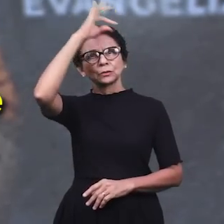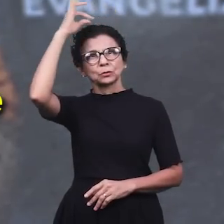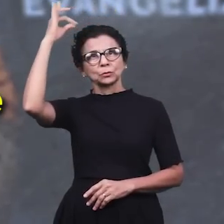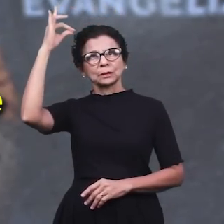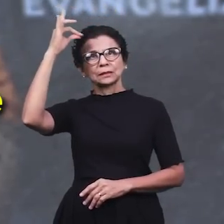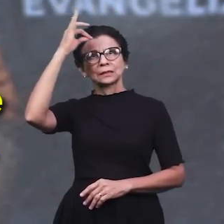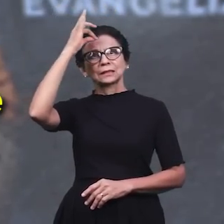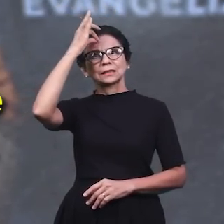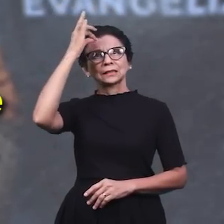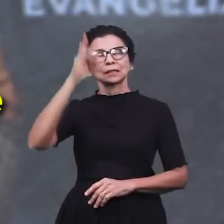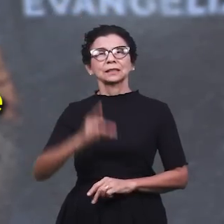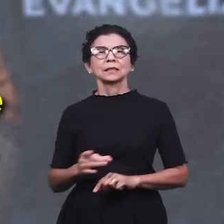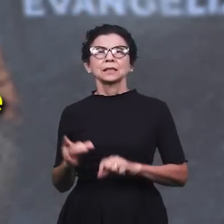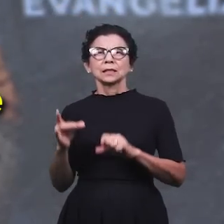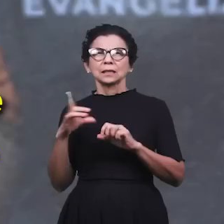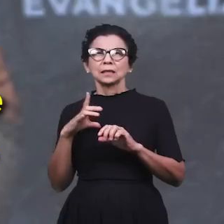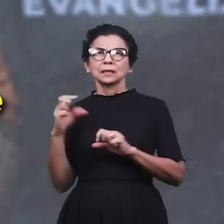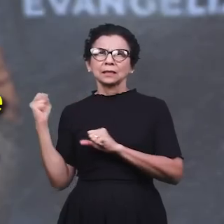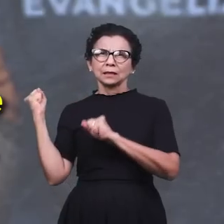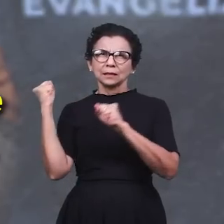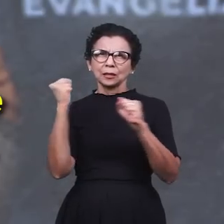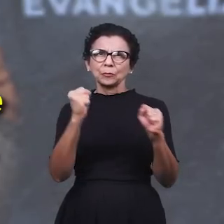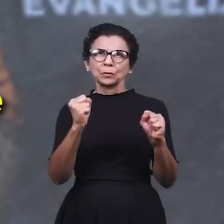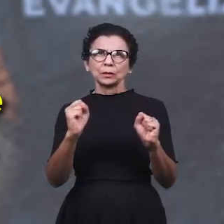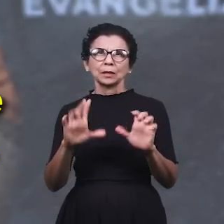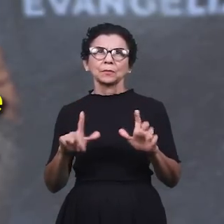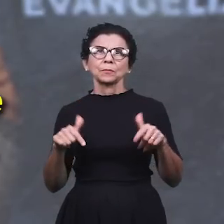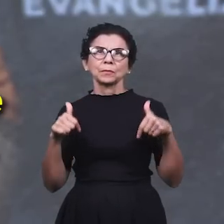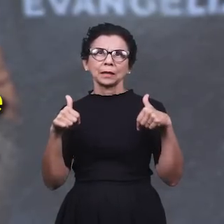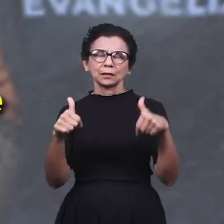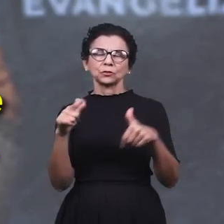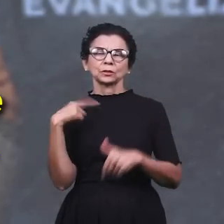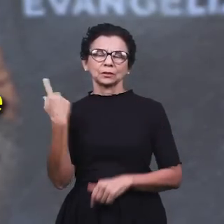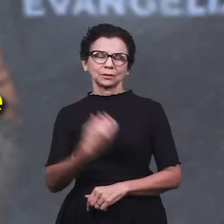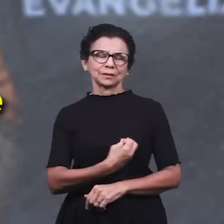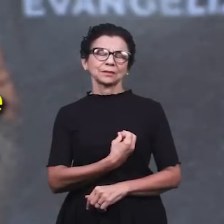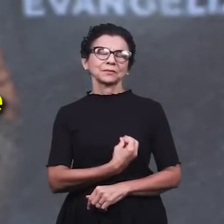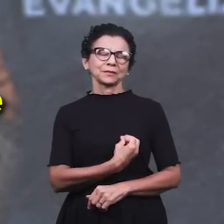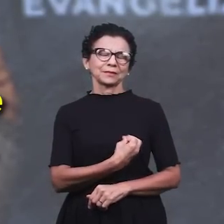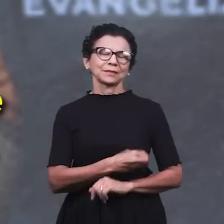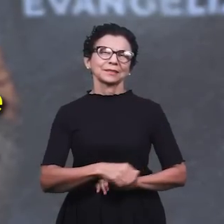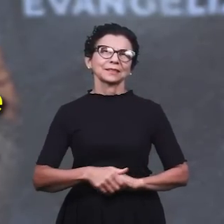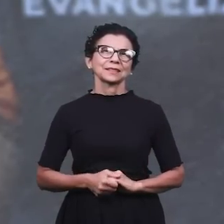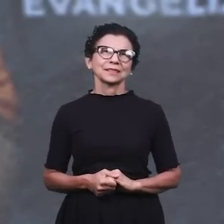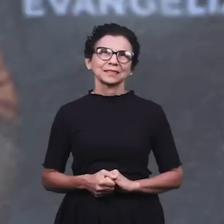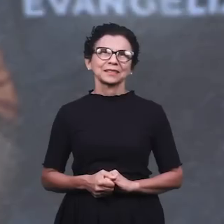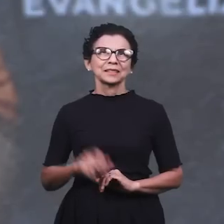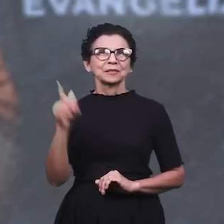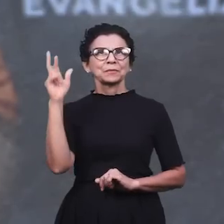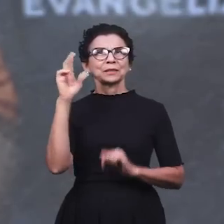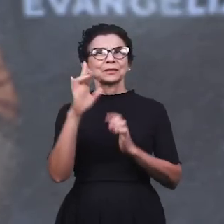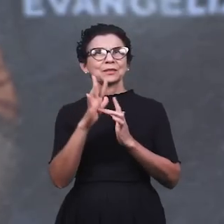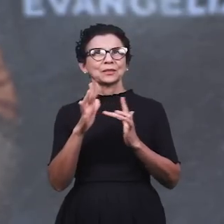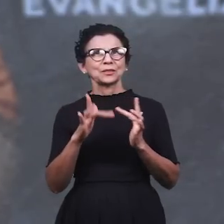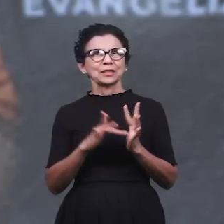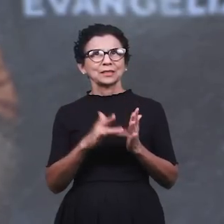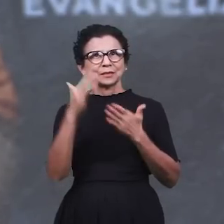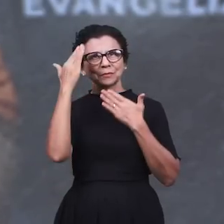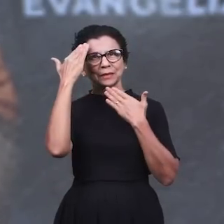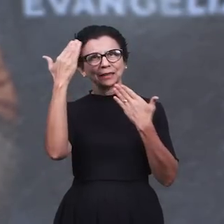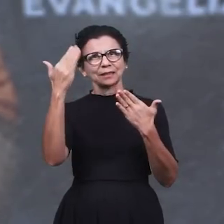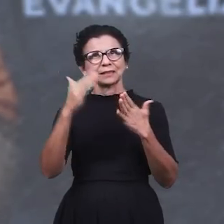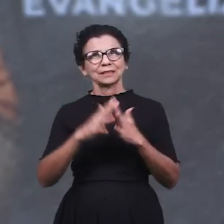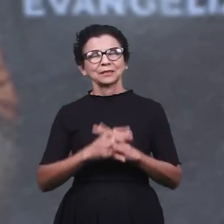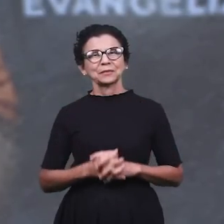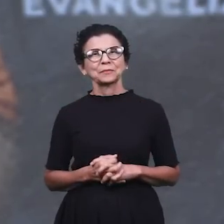the Holy Spirit and how He operates and works in an individual's life. Peace of the